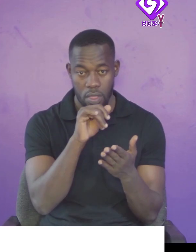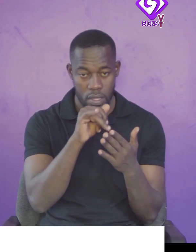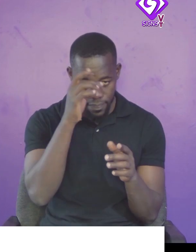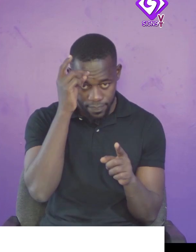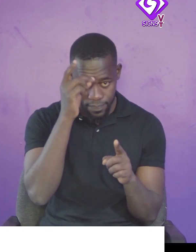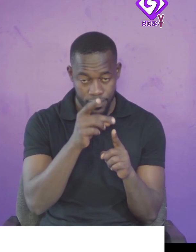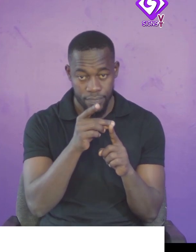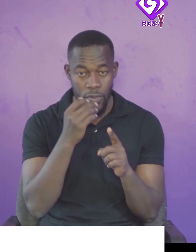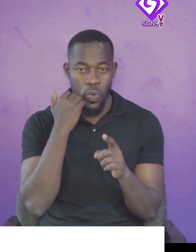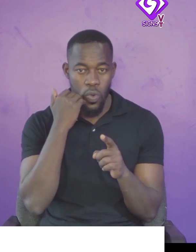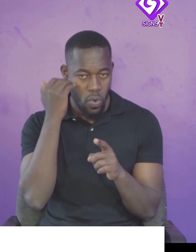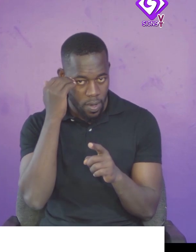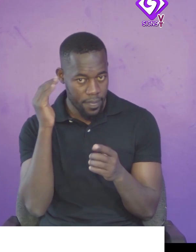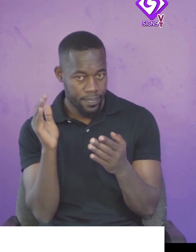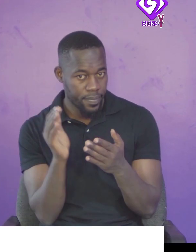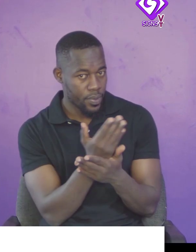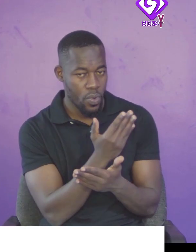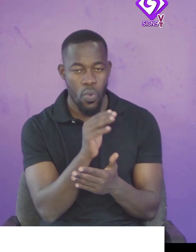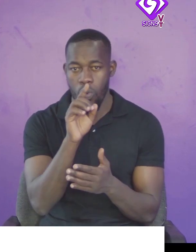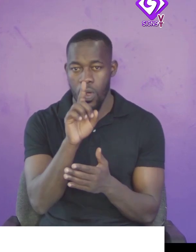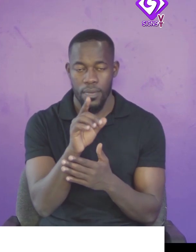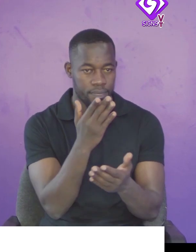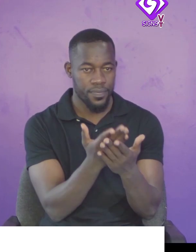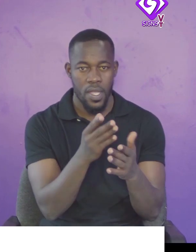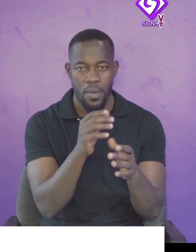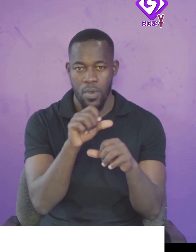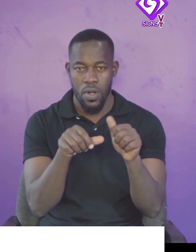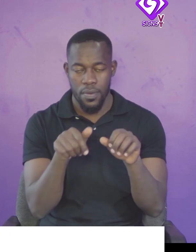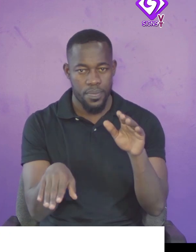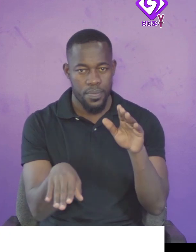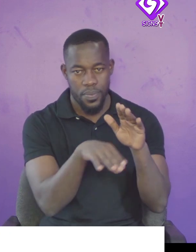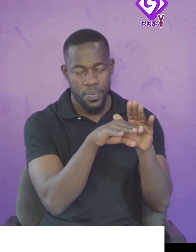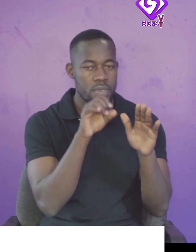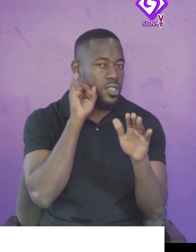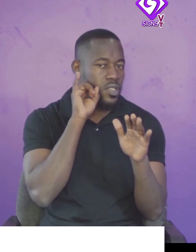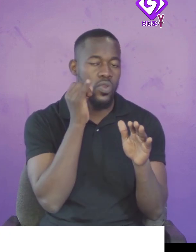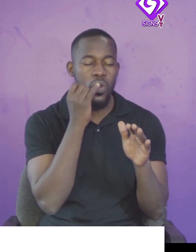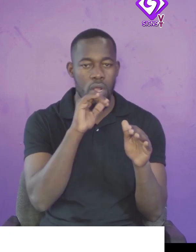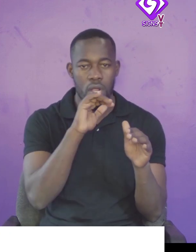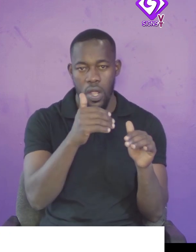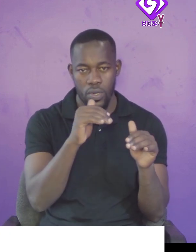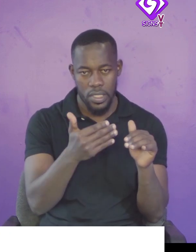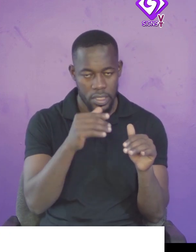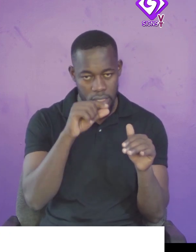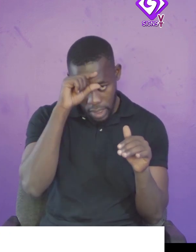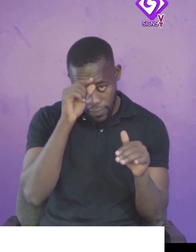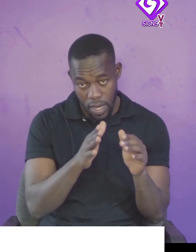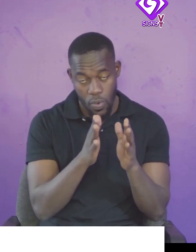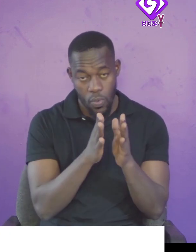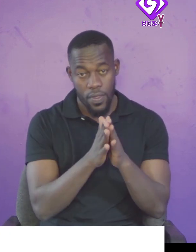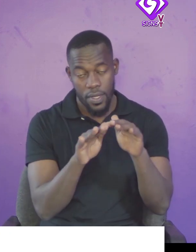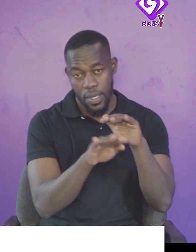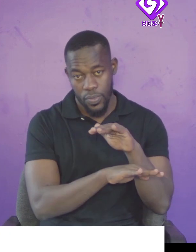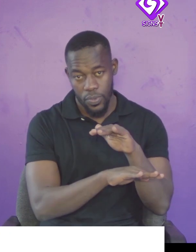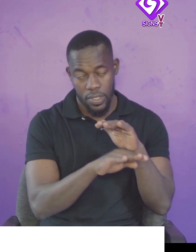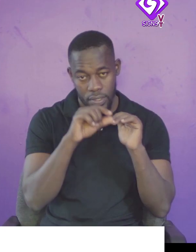a petition seeking to oust Isiolo County Governor Abdi Guyo and his deputy, John